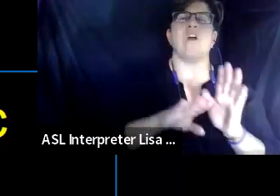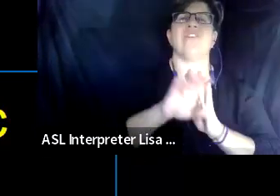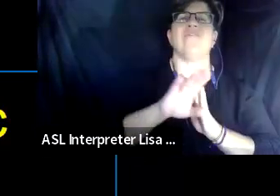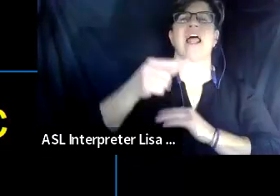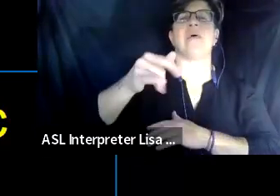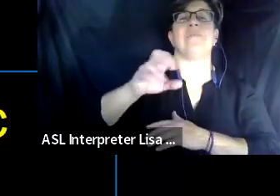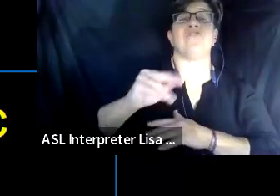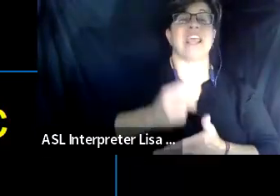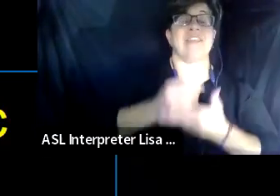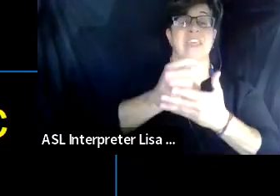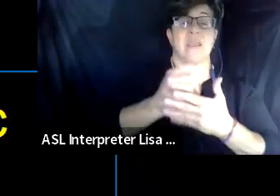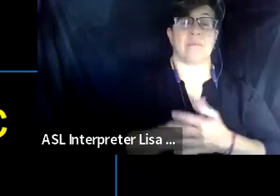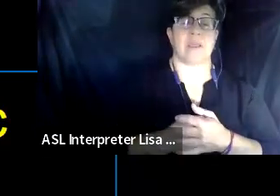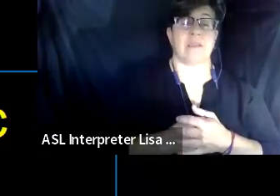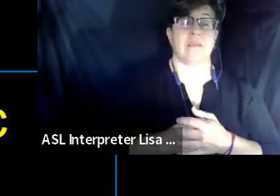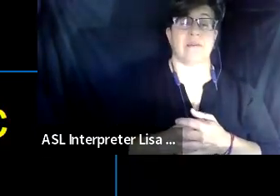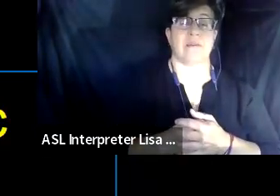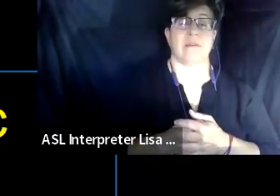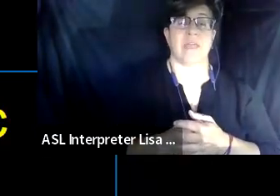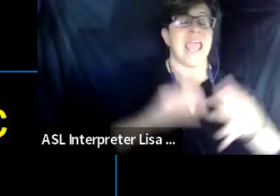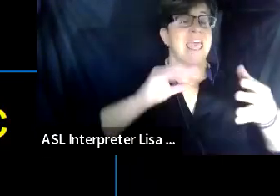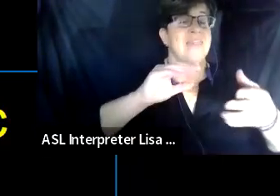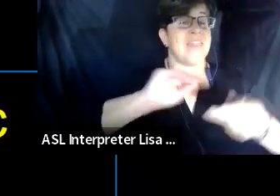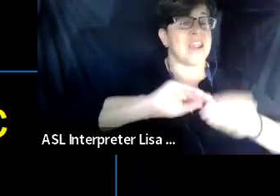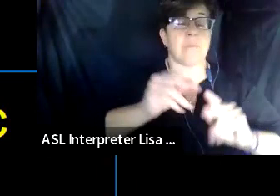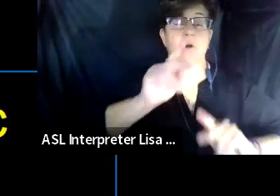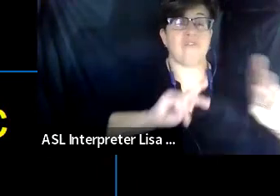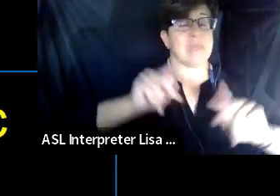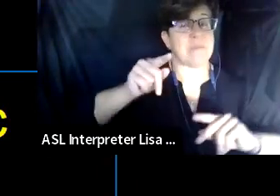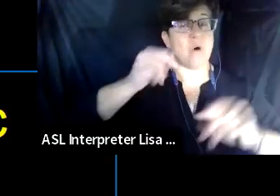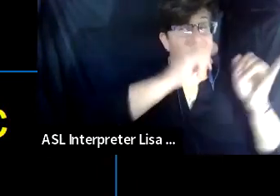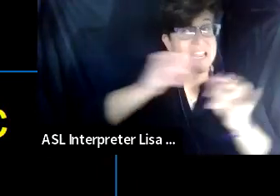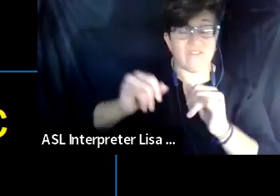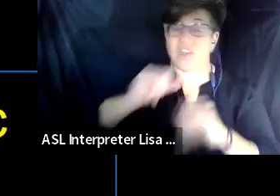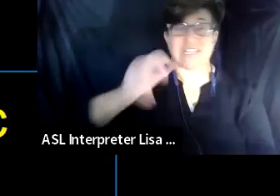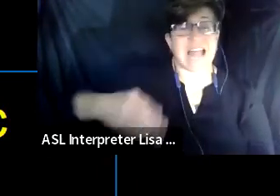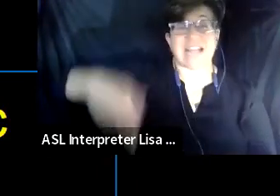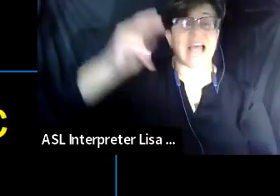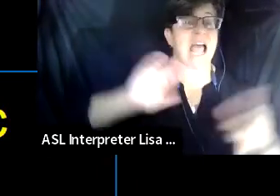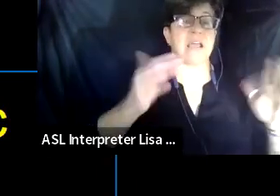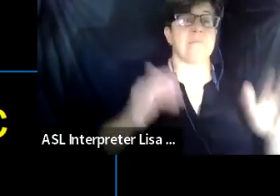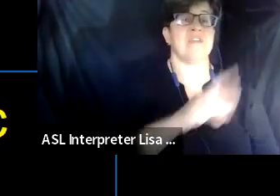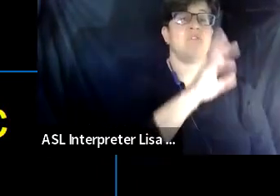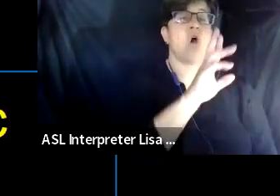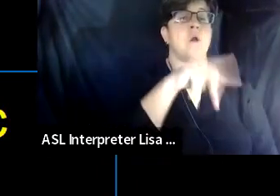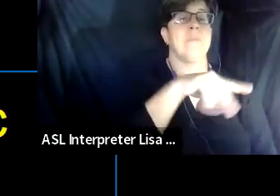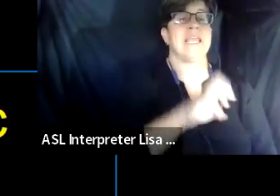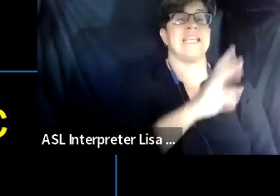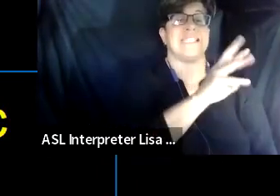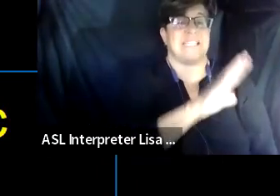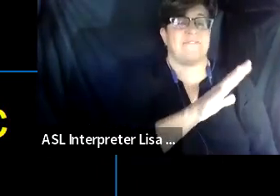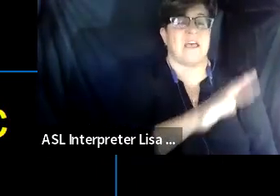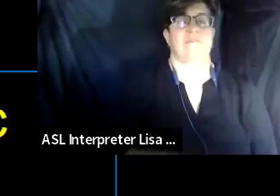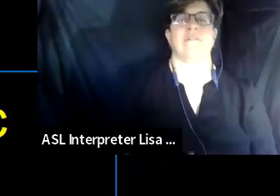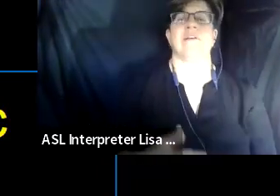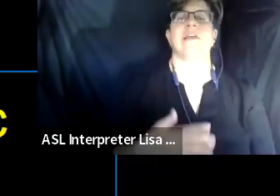affected individuals is not as high as other genes such as RPE65. I would like now to introduce a dear